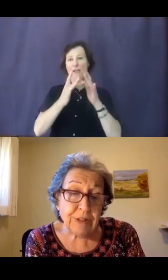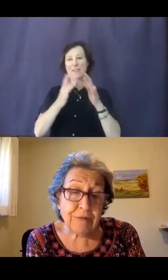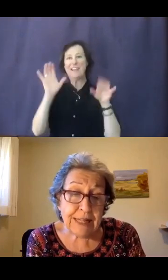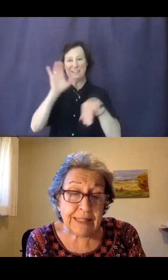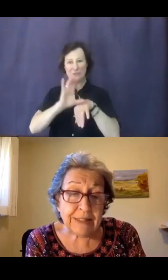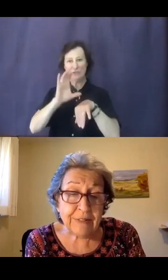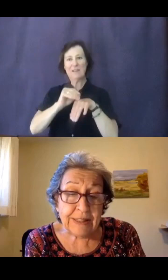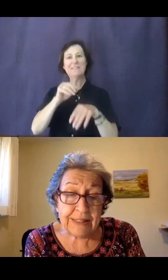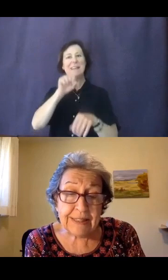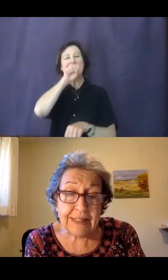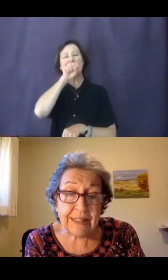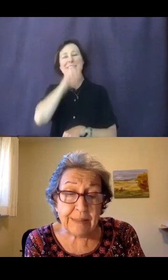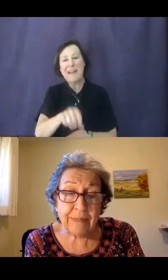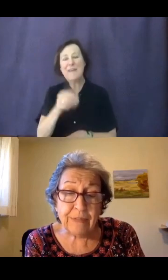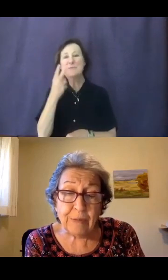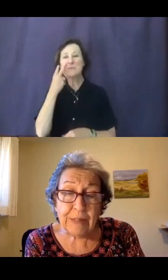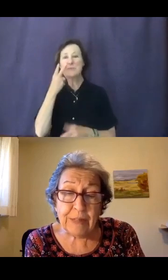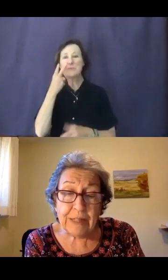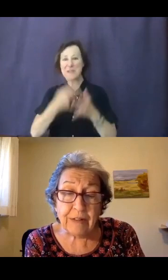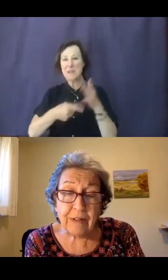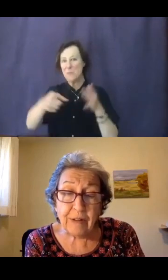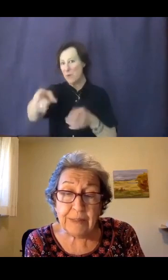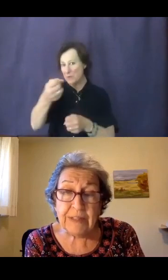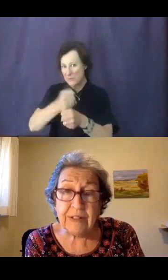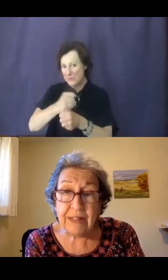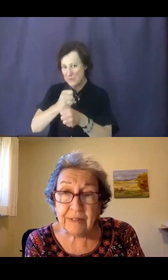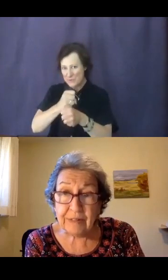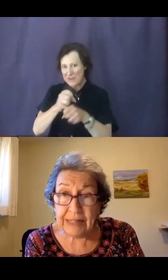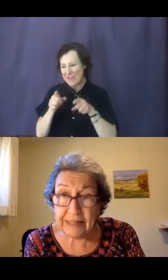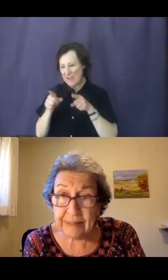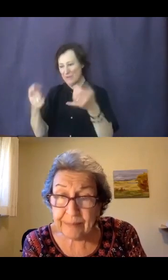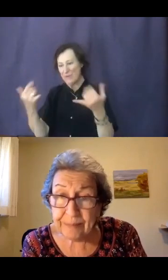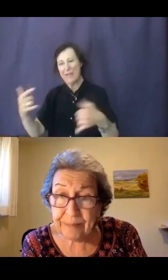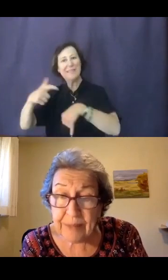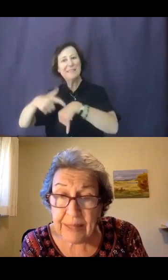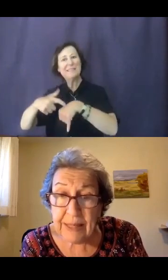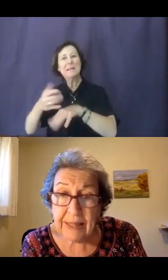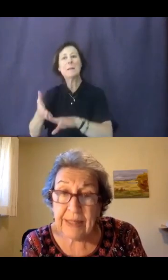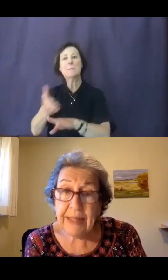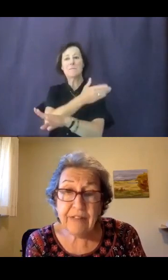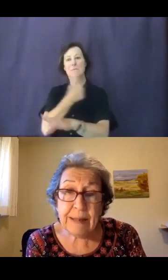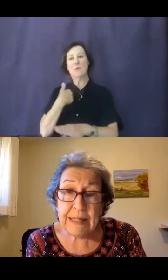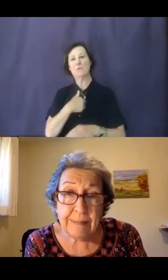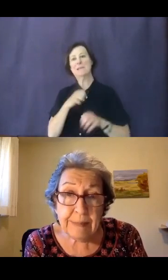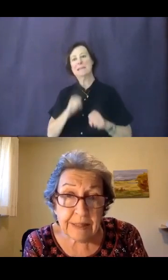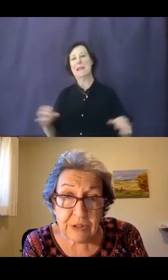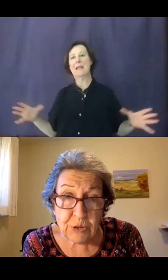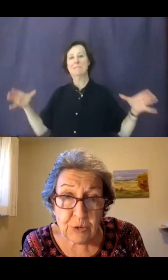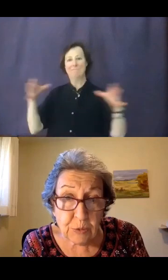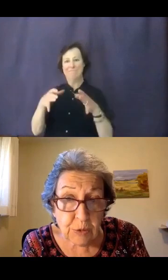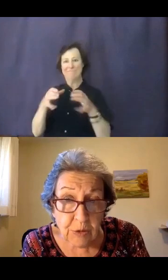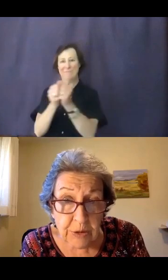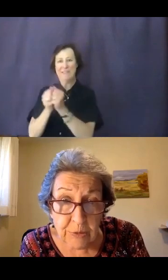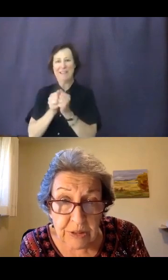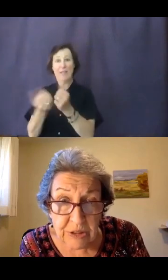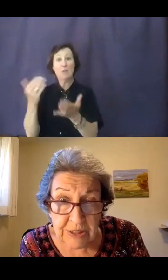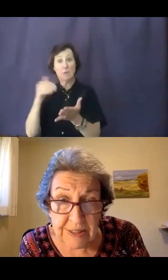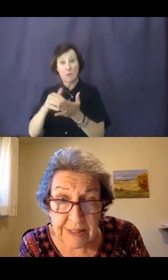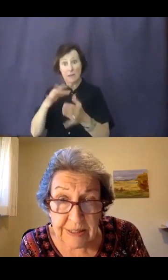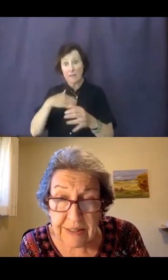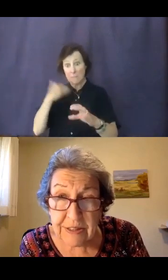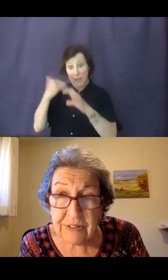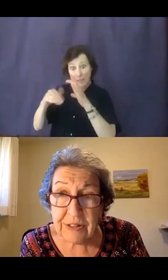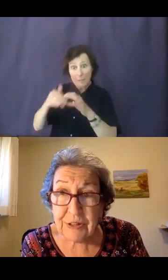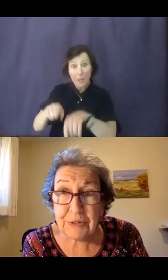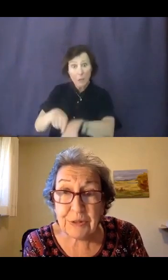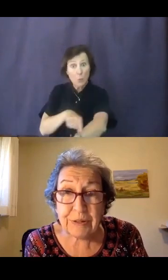you are creating during this time before we can all be together again. And if my email is too long, you can just send